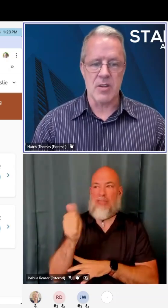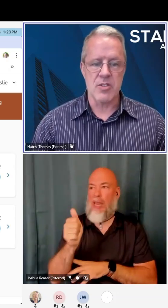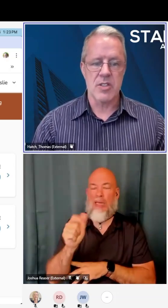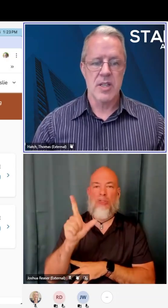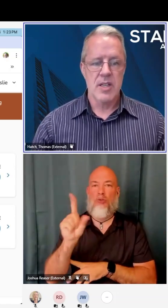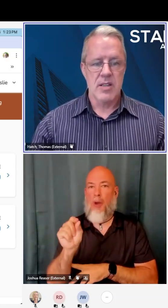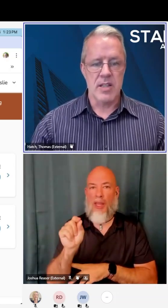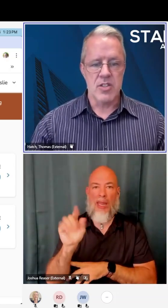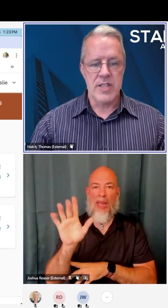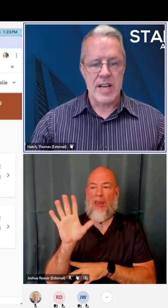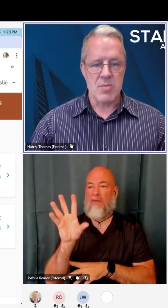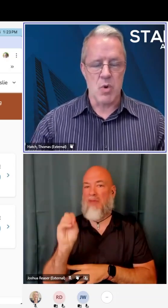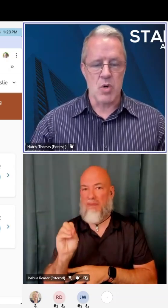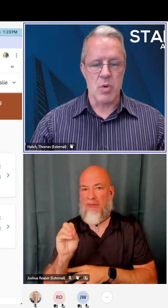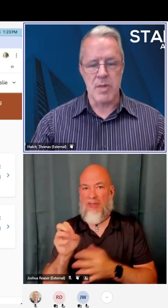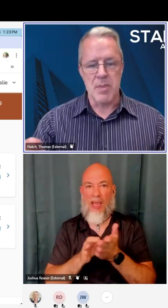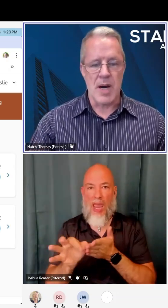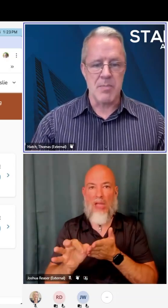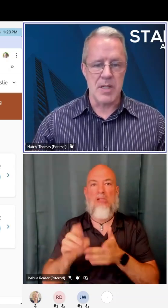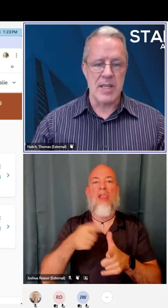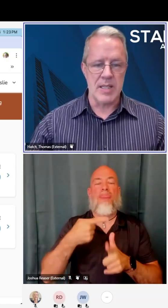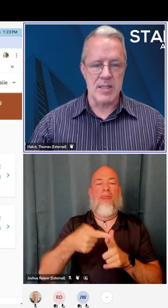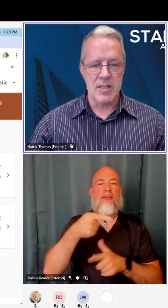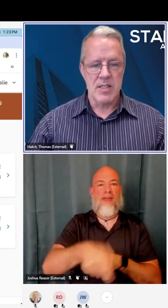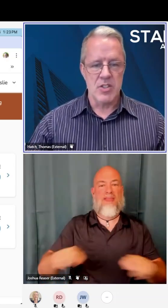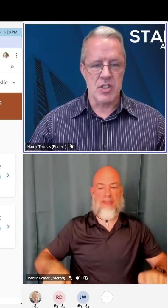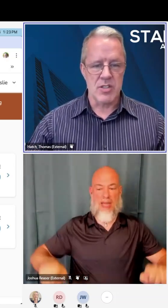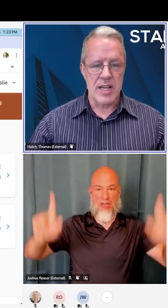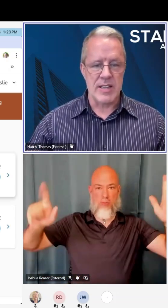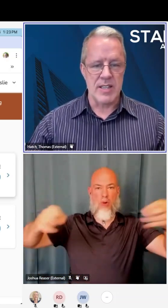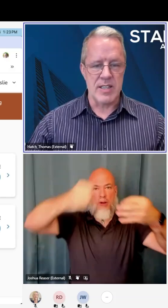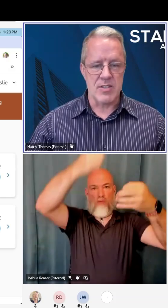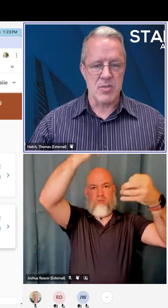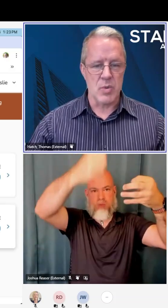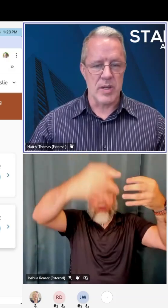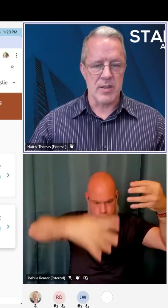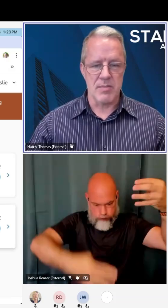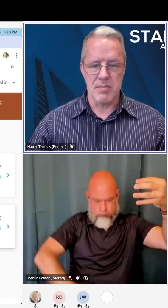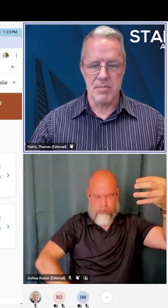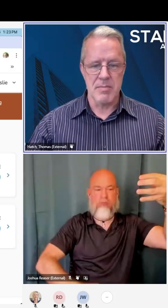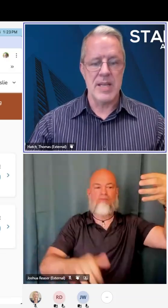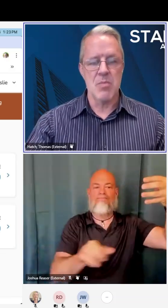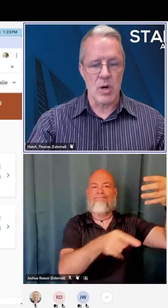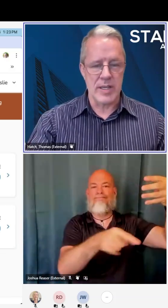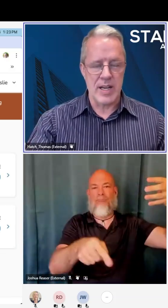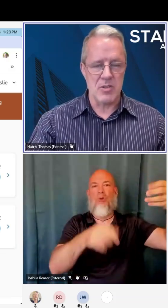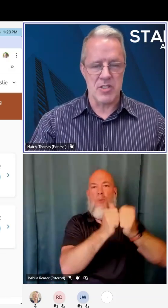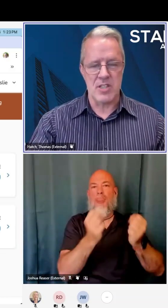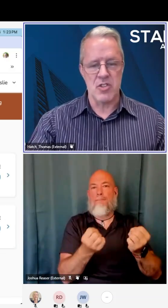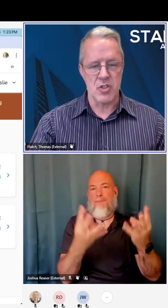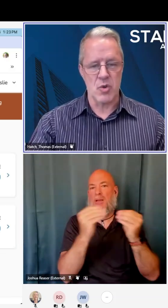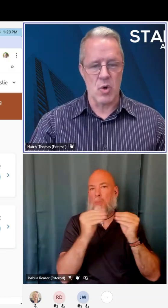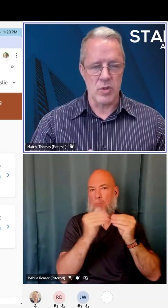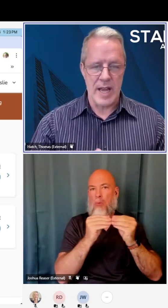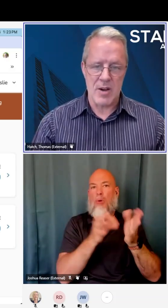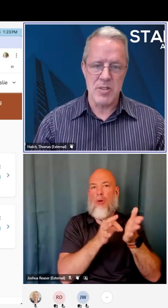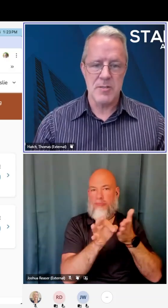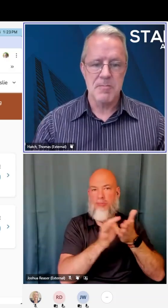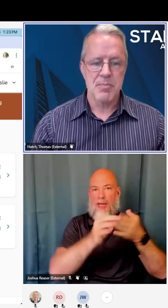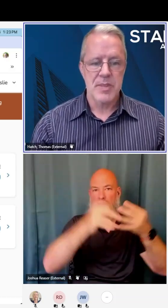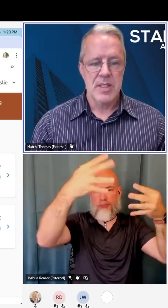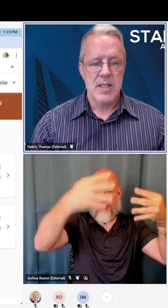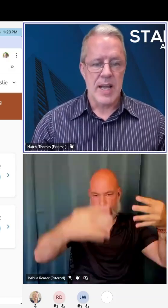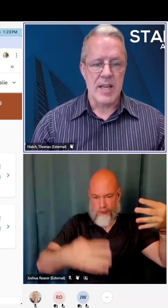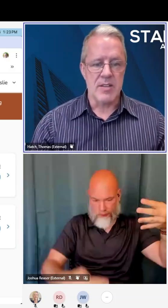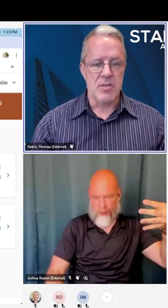50 accounts, then this dashboard would be populated just like this with many more accounts as you scroll